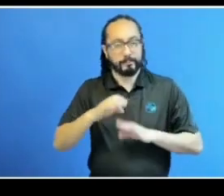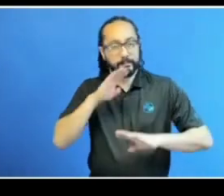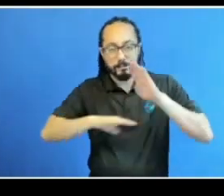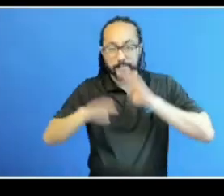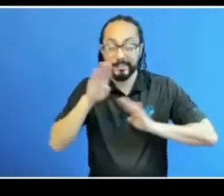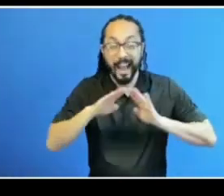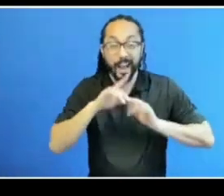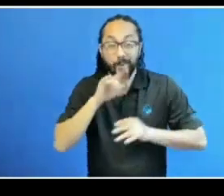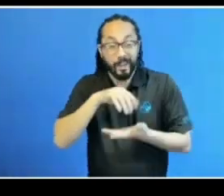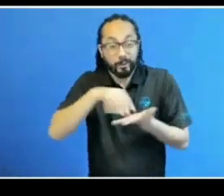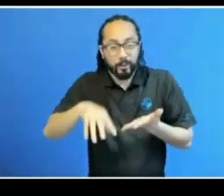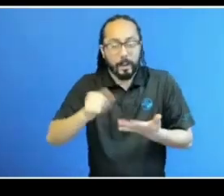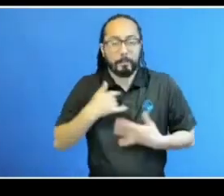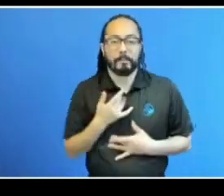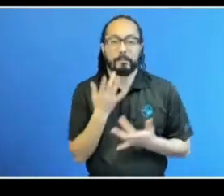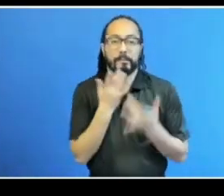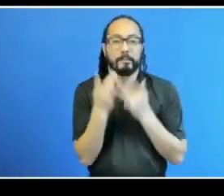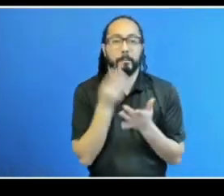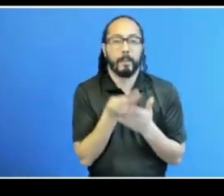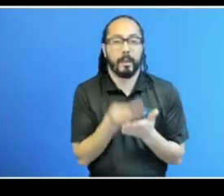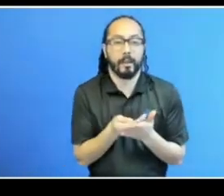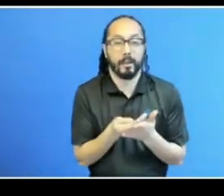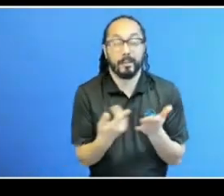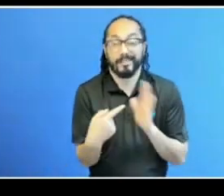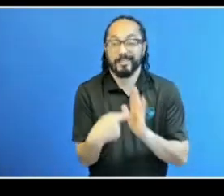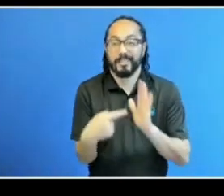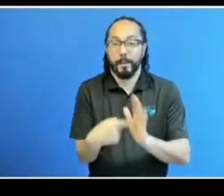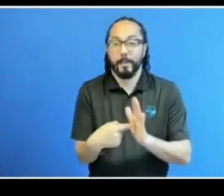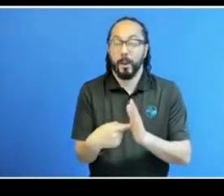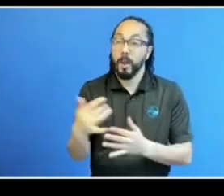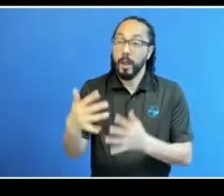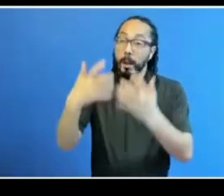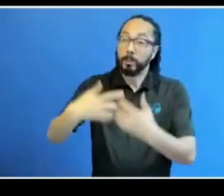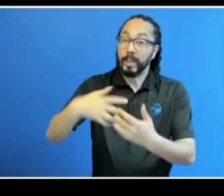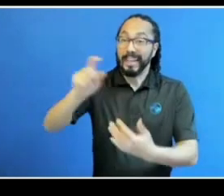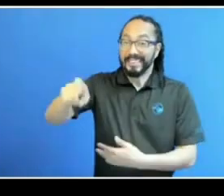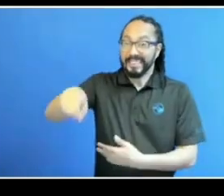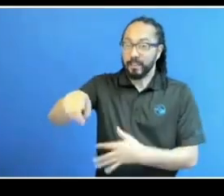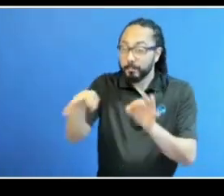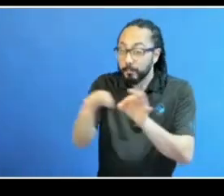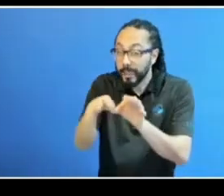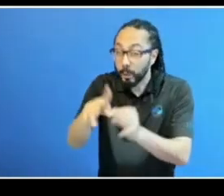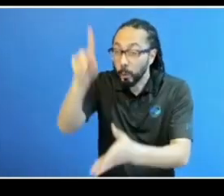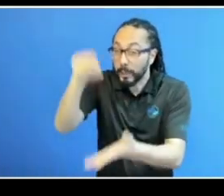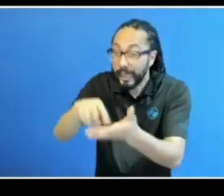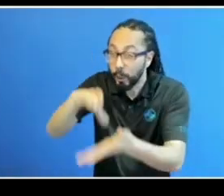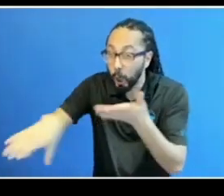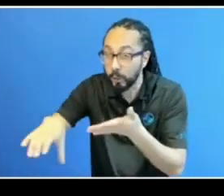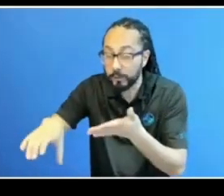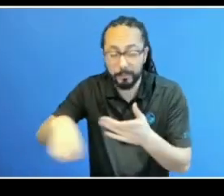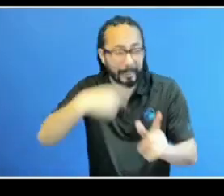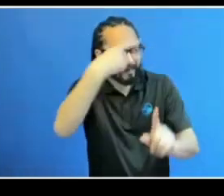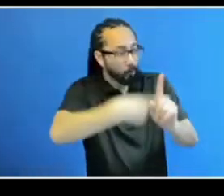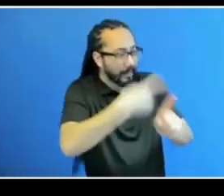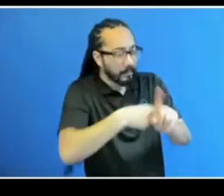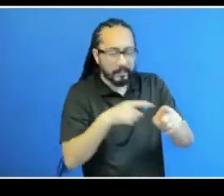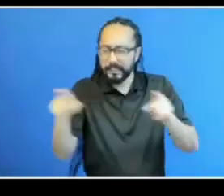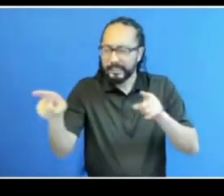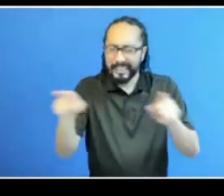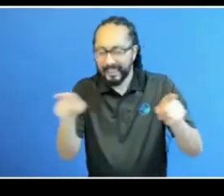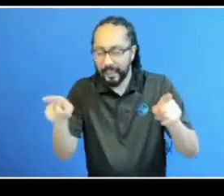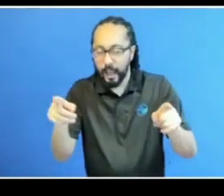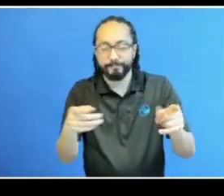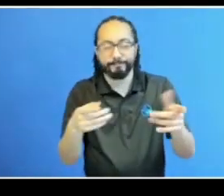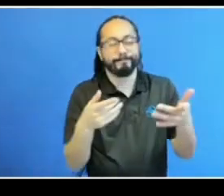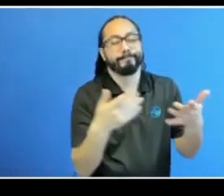student. For example, I couldn't buy a machine for $1,000, and that's the same as my rent. So I think funding is definitely a hard